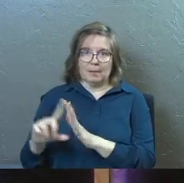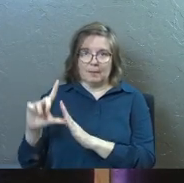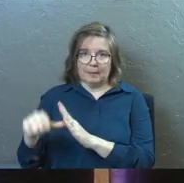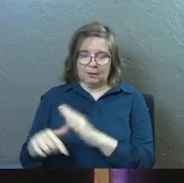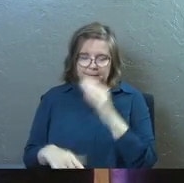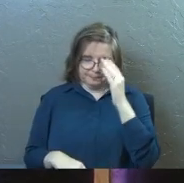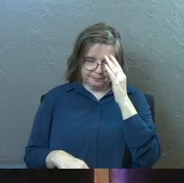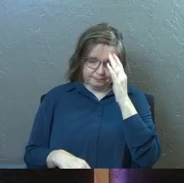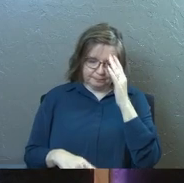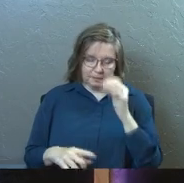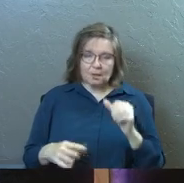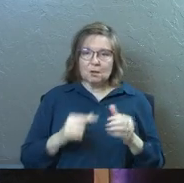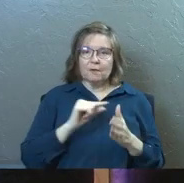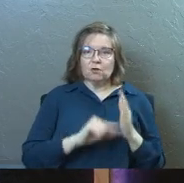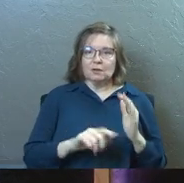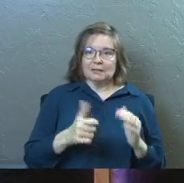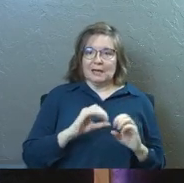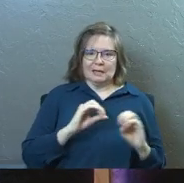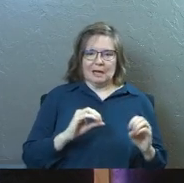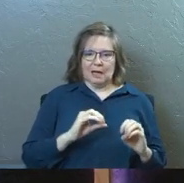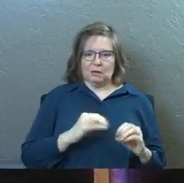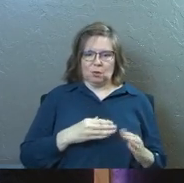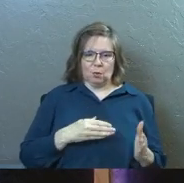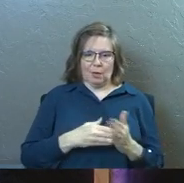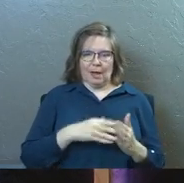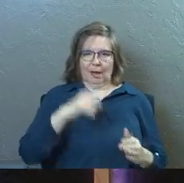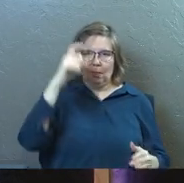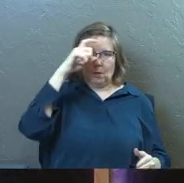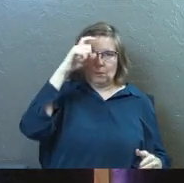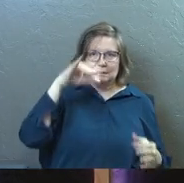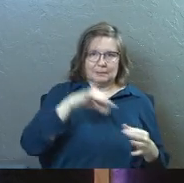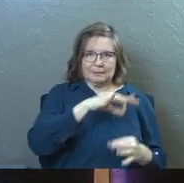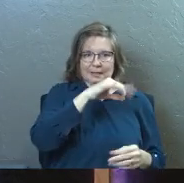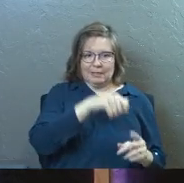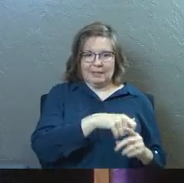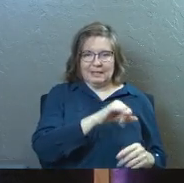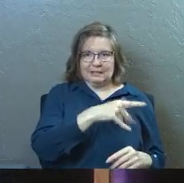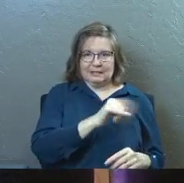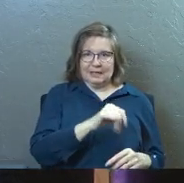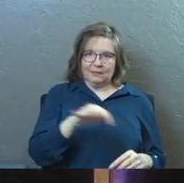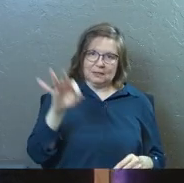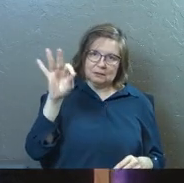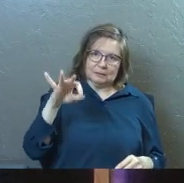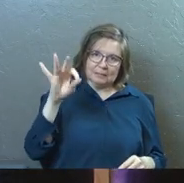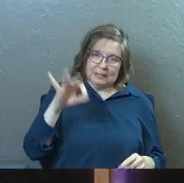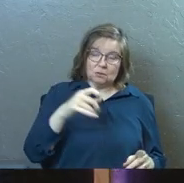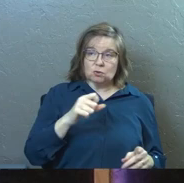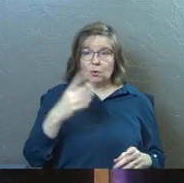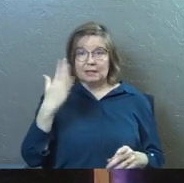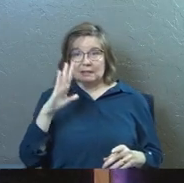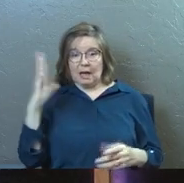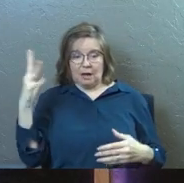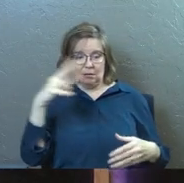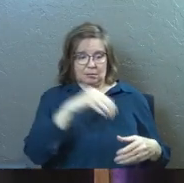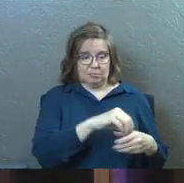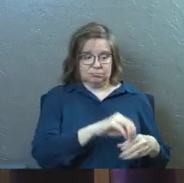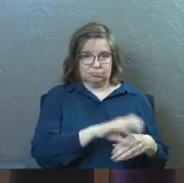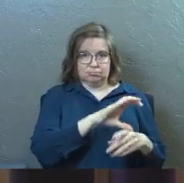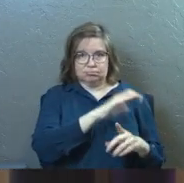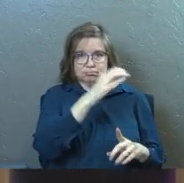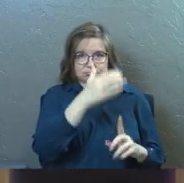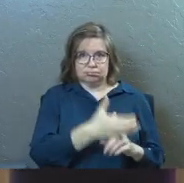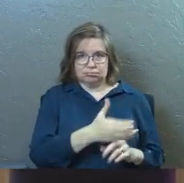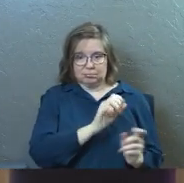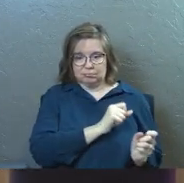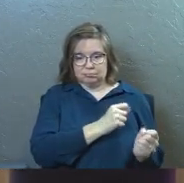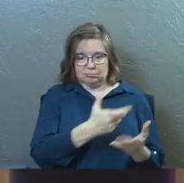later. Verse 10, none of them could stand against the wisdom and the spirit with which Stephen spoke. So this is God filling him and giving the